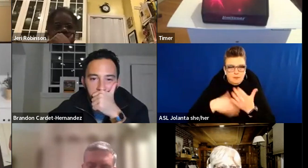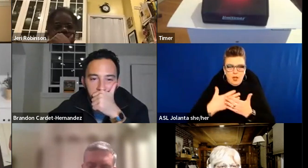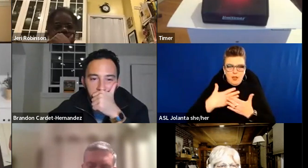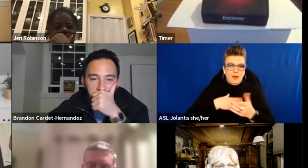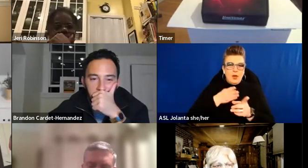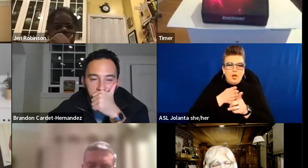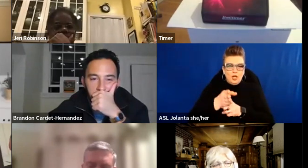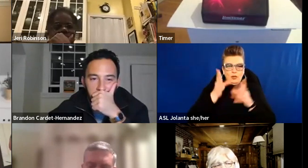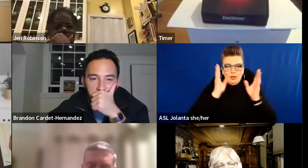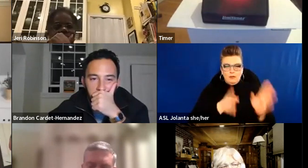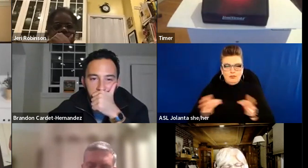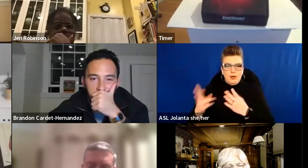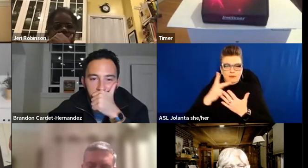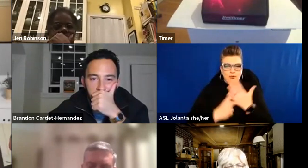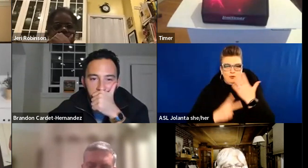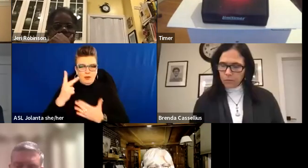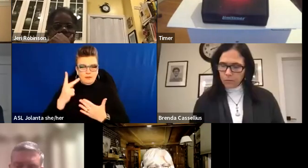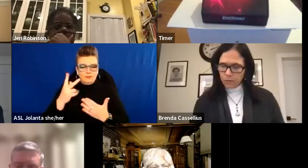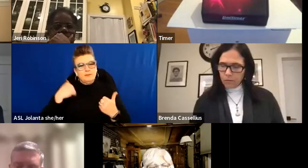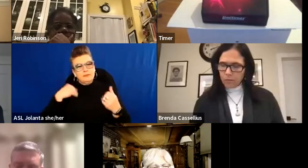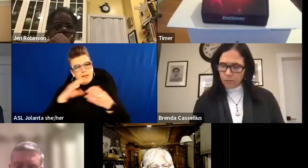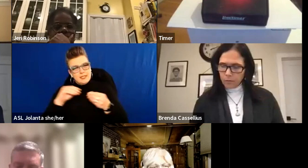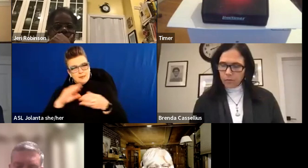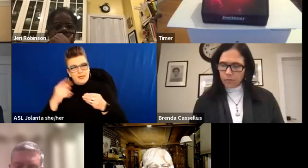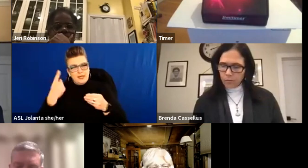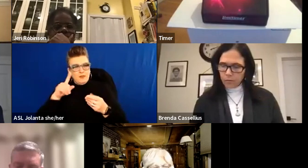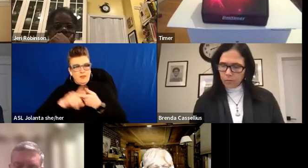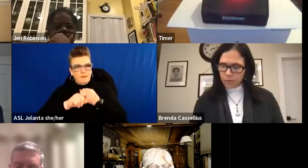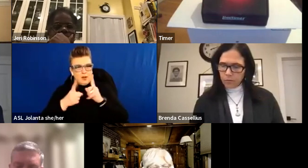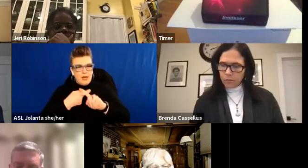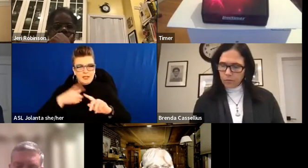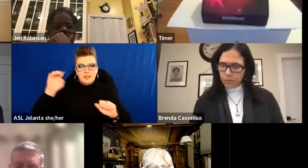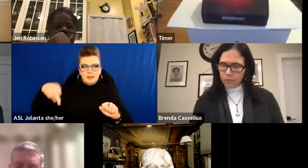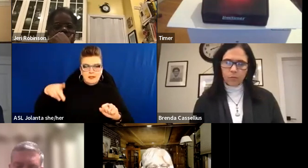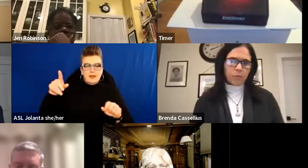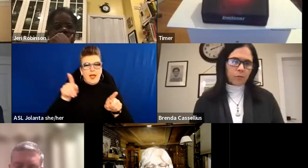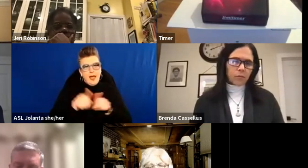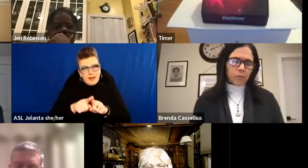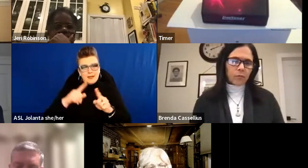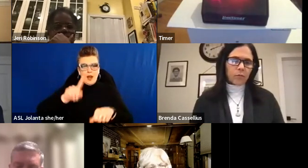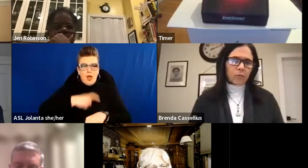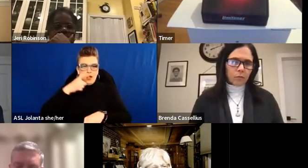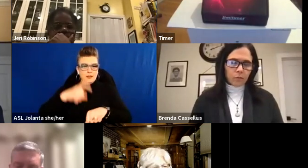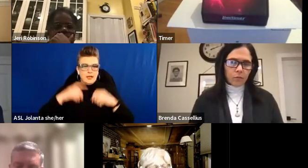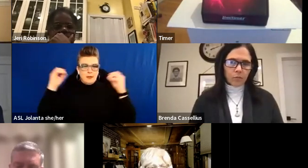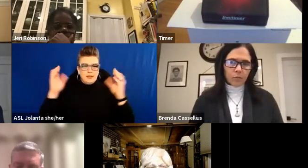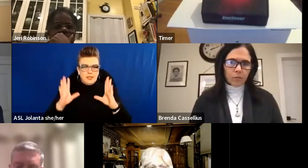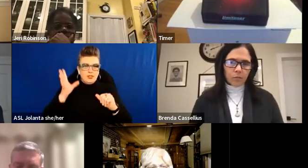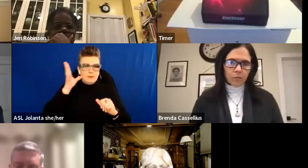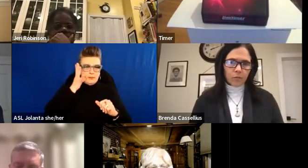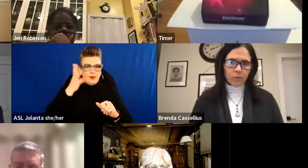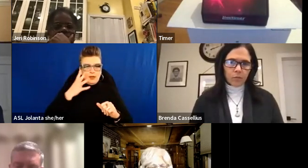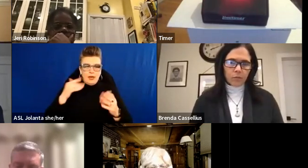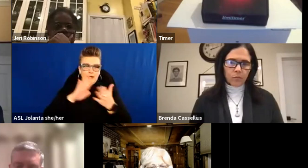programs leading up to it i speak to the friends of madison park and myself as a long time teacher parent and and and community